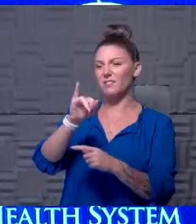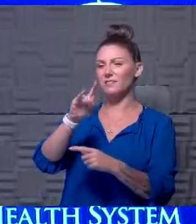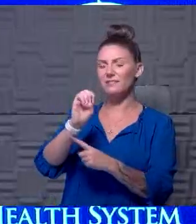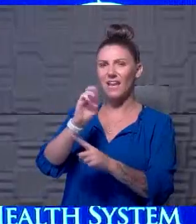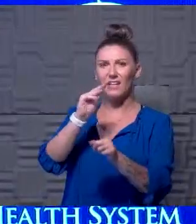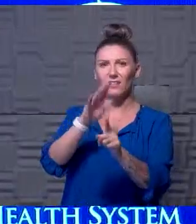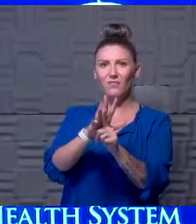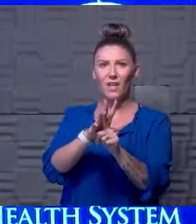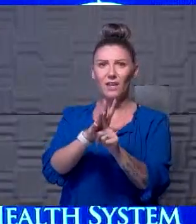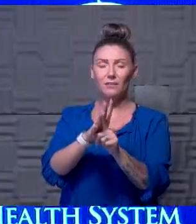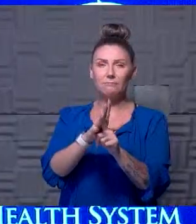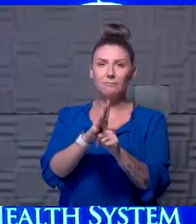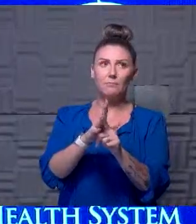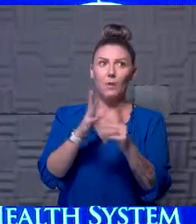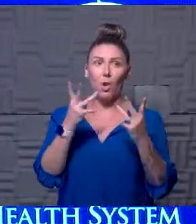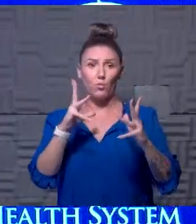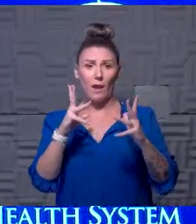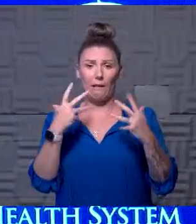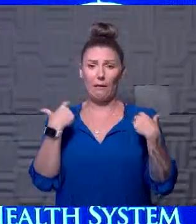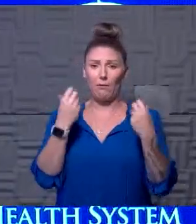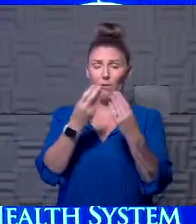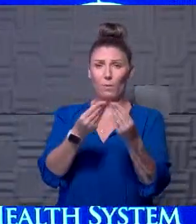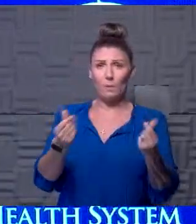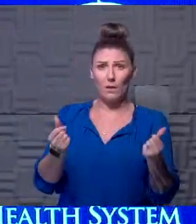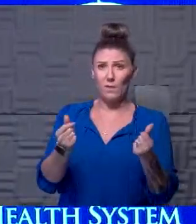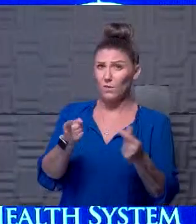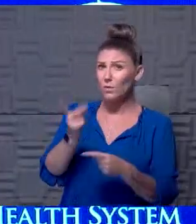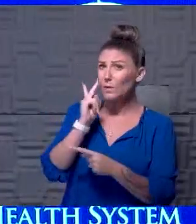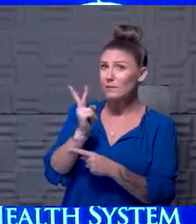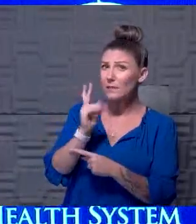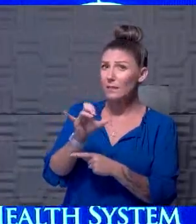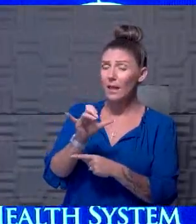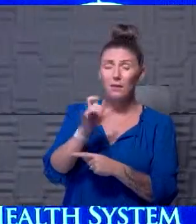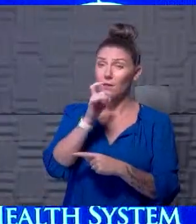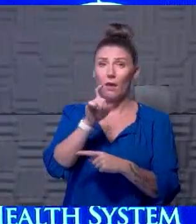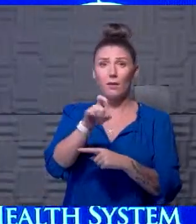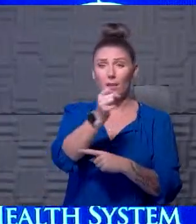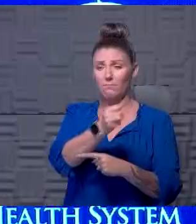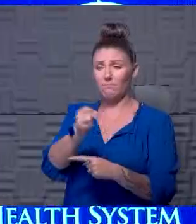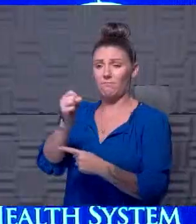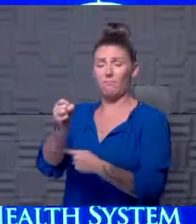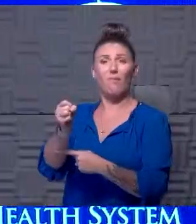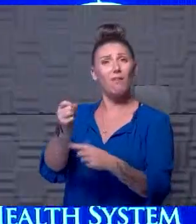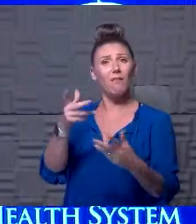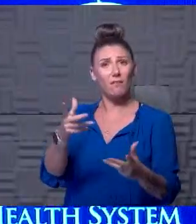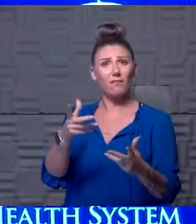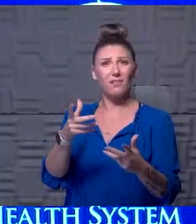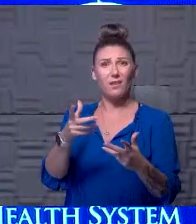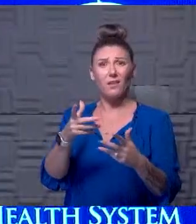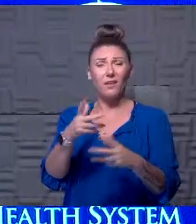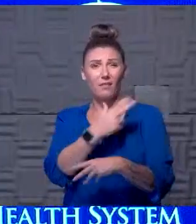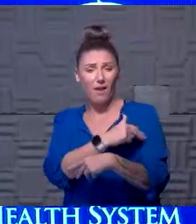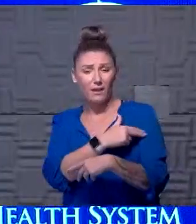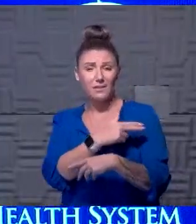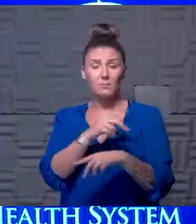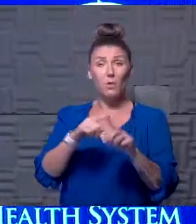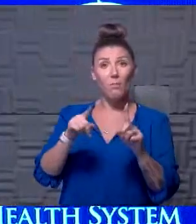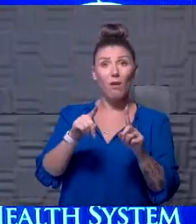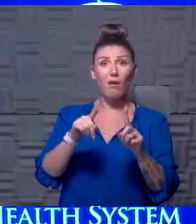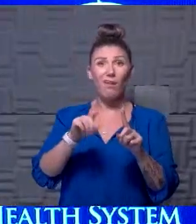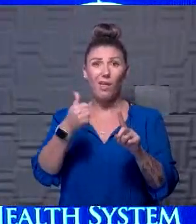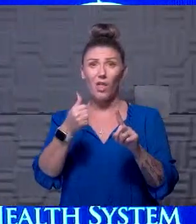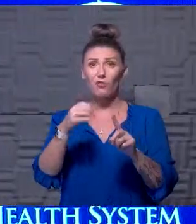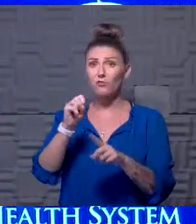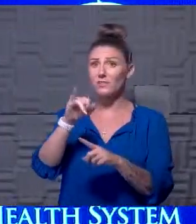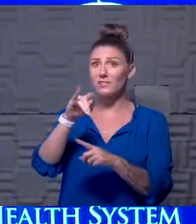they've recovered. Are you seeing that? They didn't need to be hospitalized, but a lingering side effect like that. Well, you know, we have